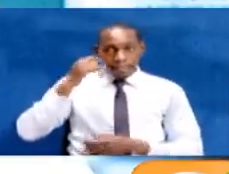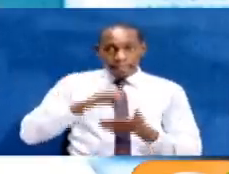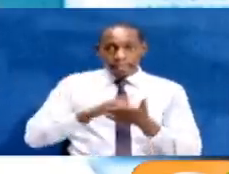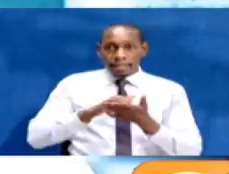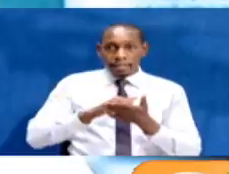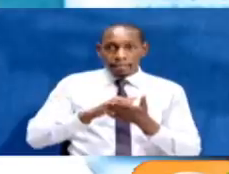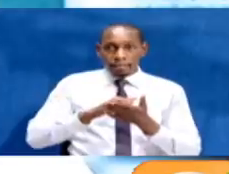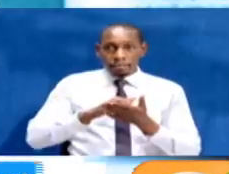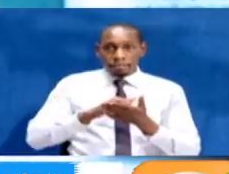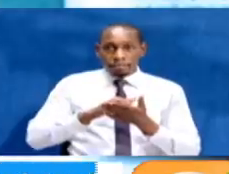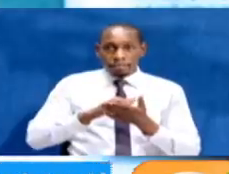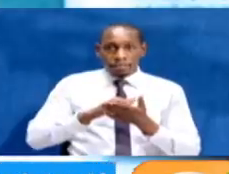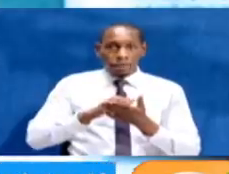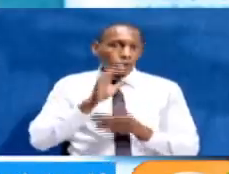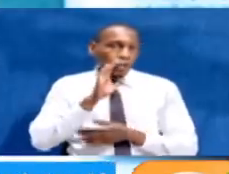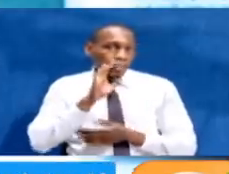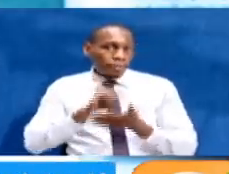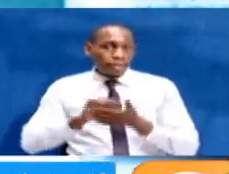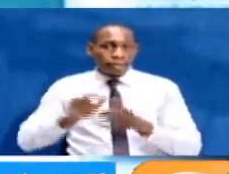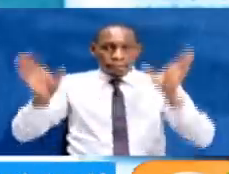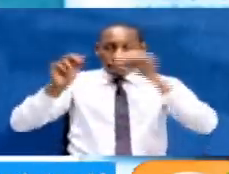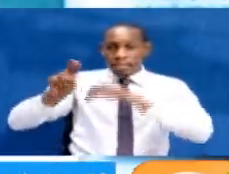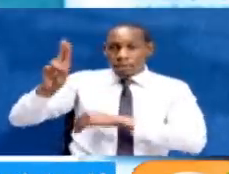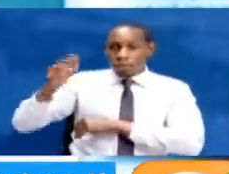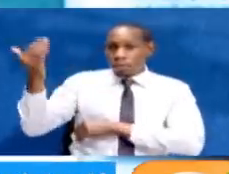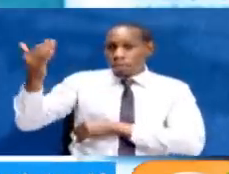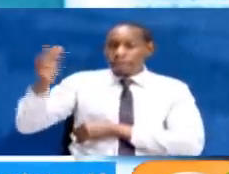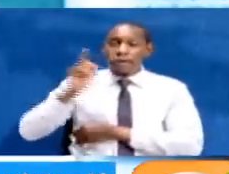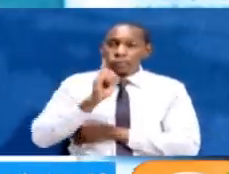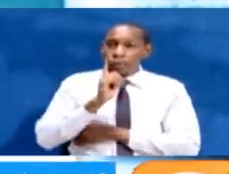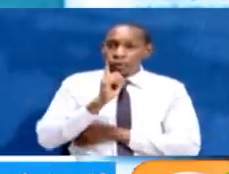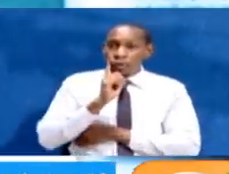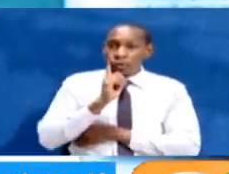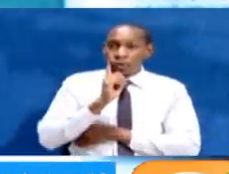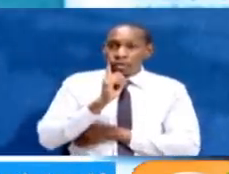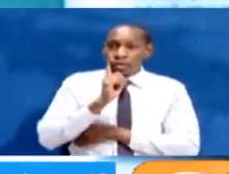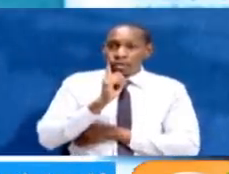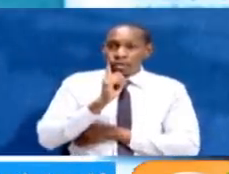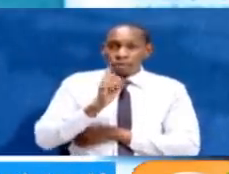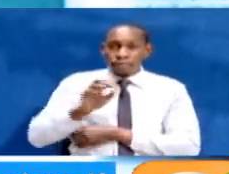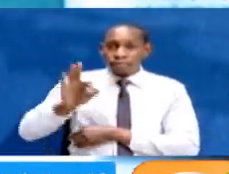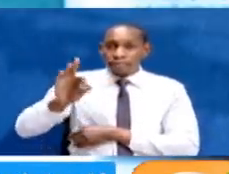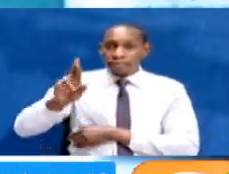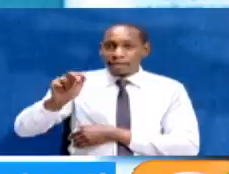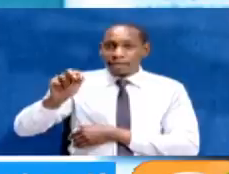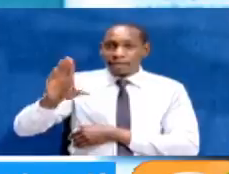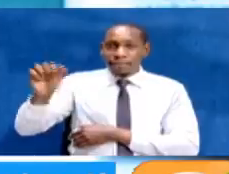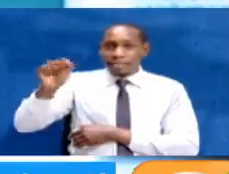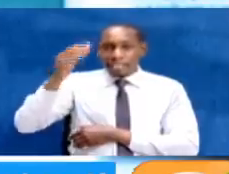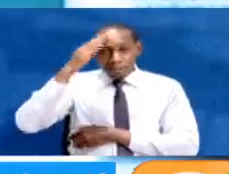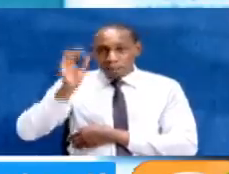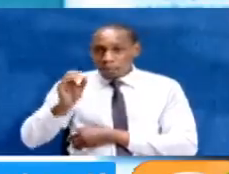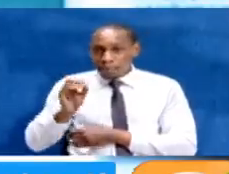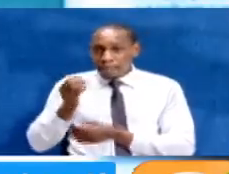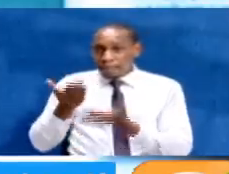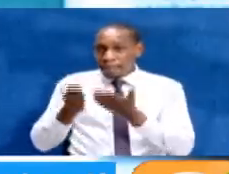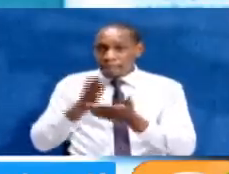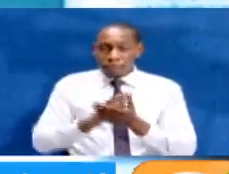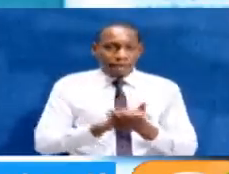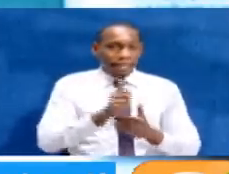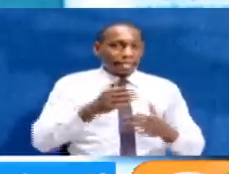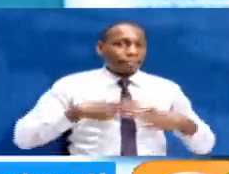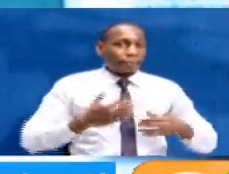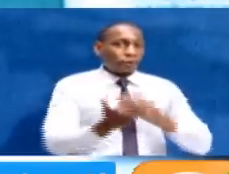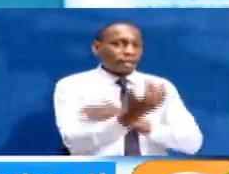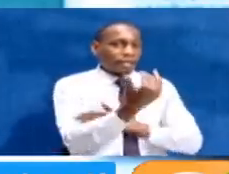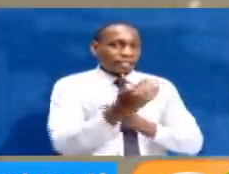could be a statement by President Uhuru Kenyatta tomorrow. Francis, I don't know whether this is some guys are